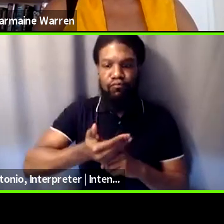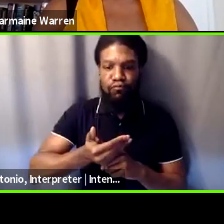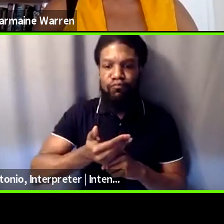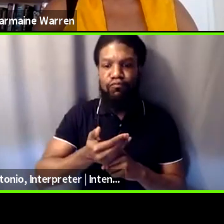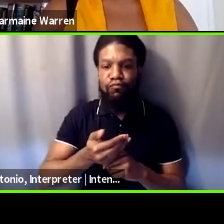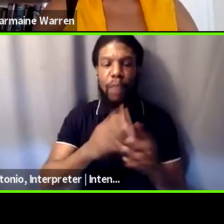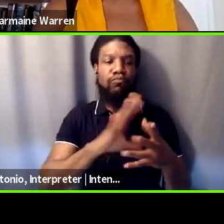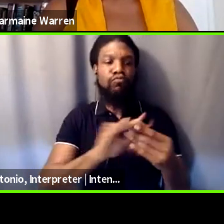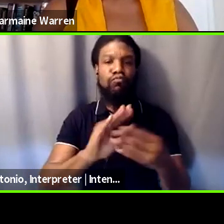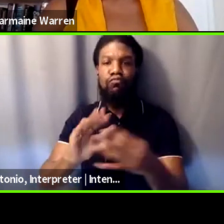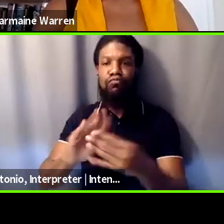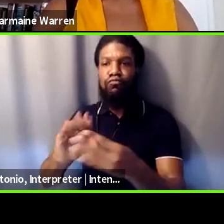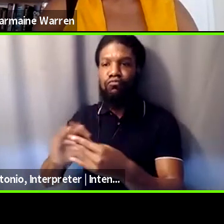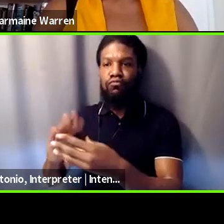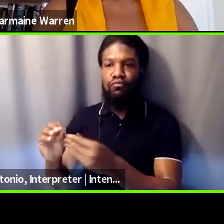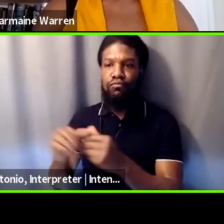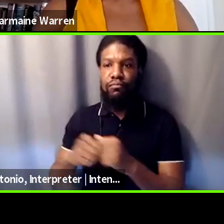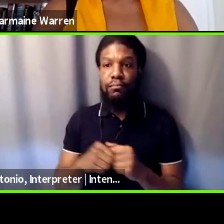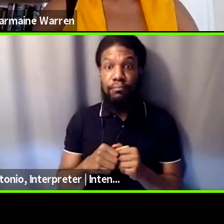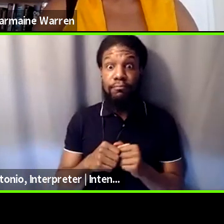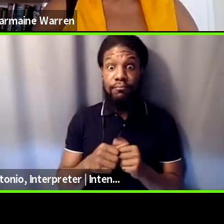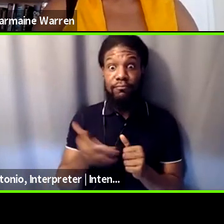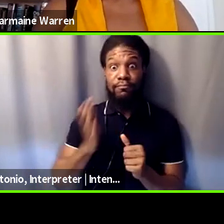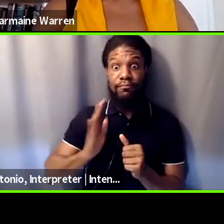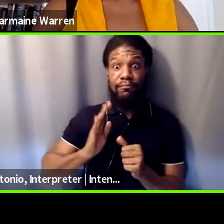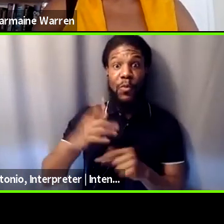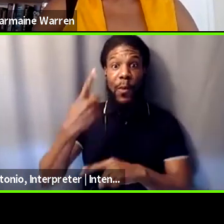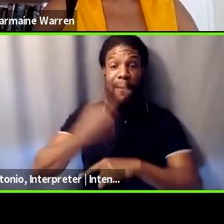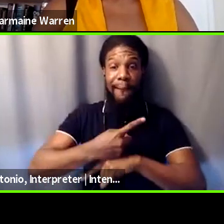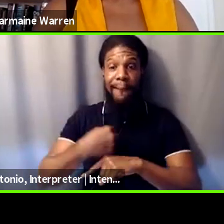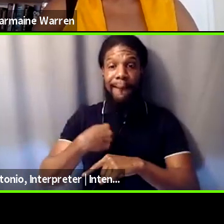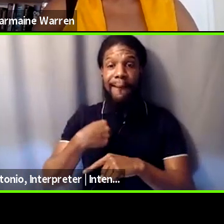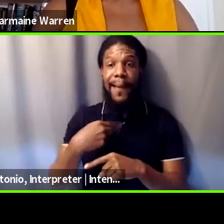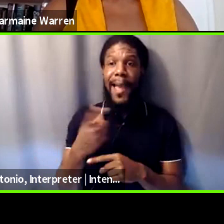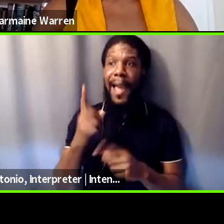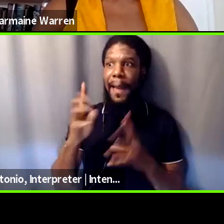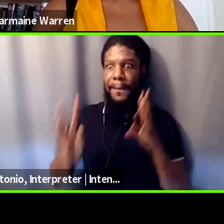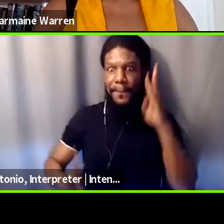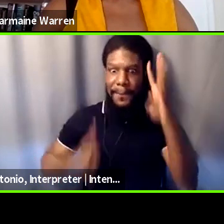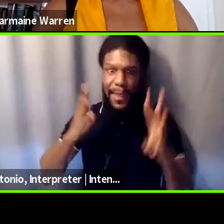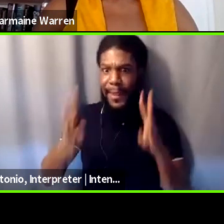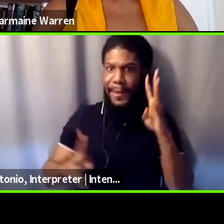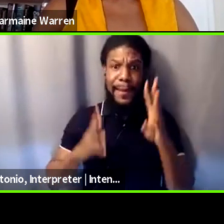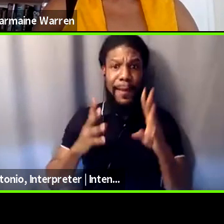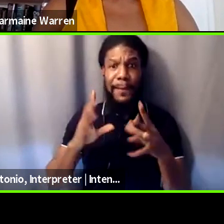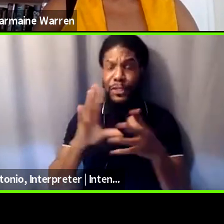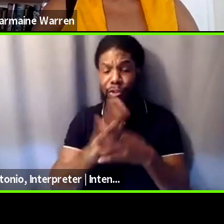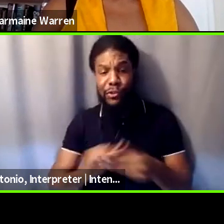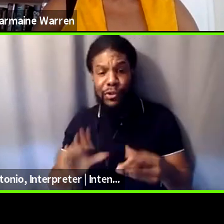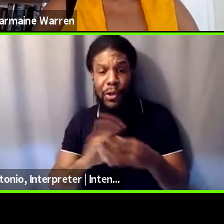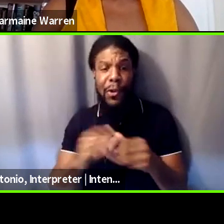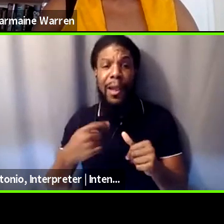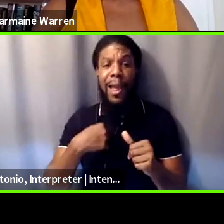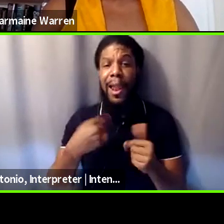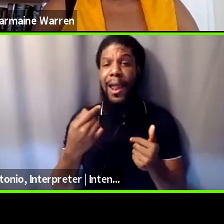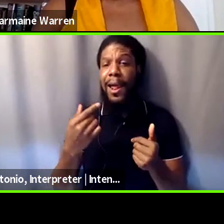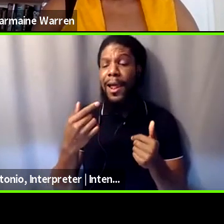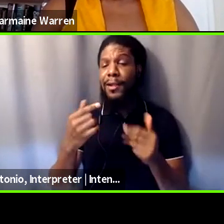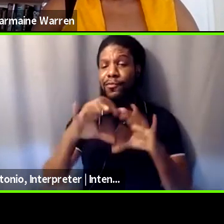an hour long life story that I just made up about, like, how I've traveled all the world,